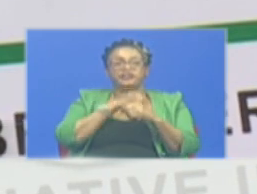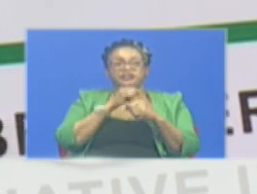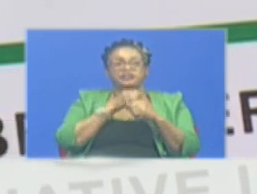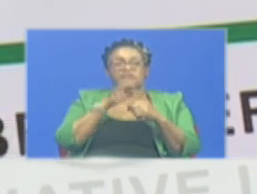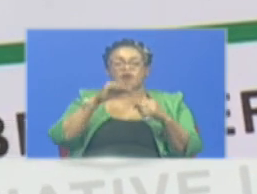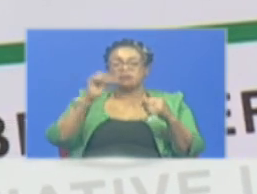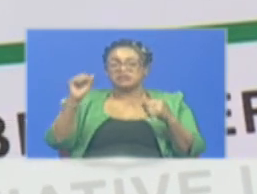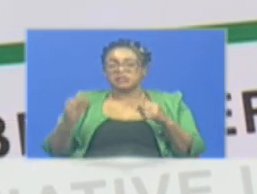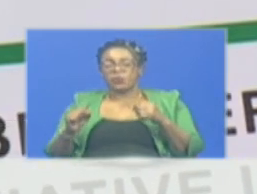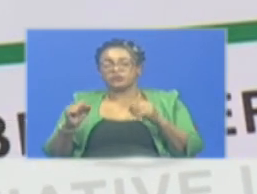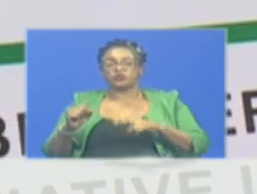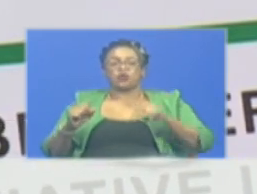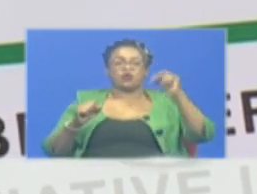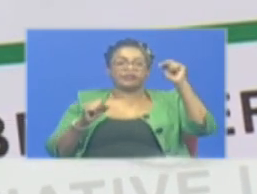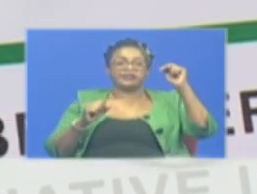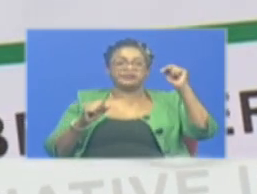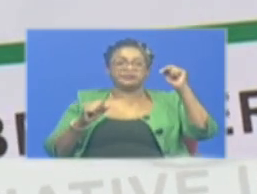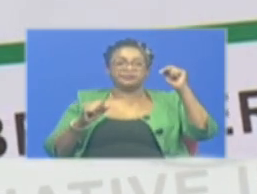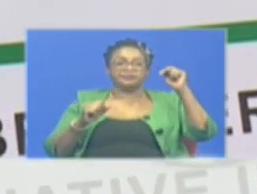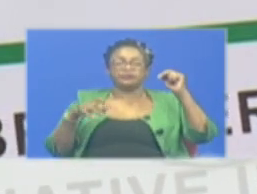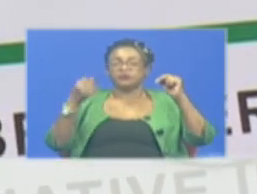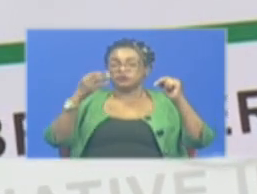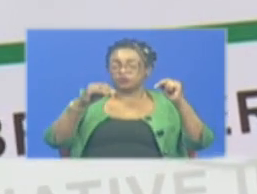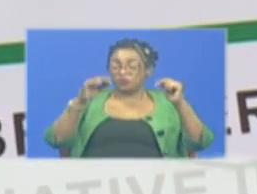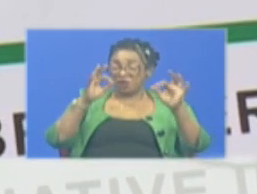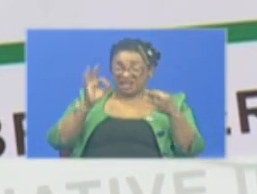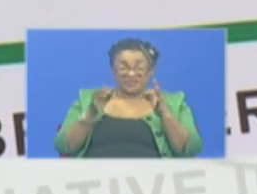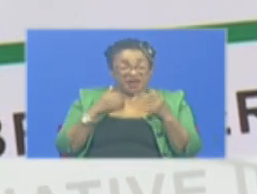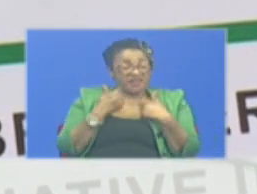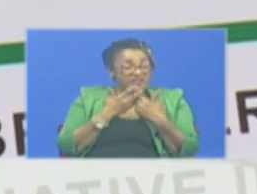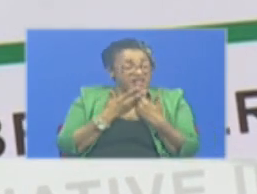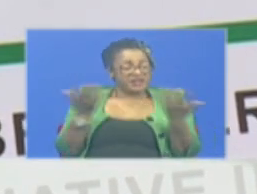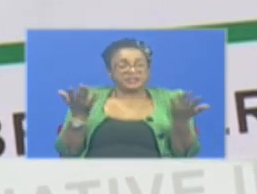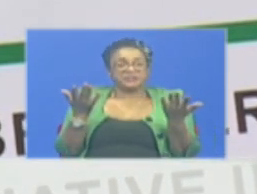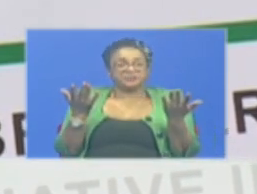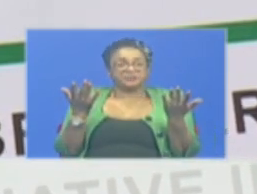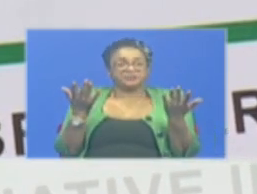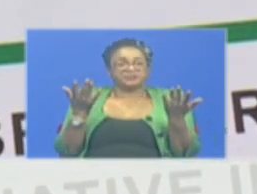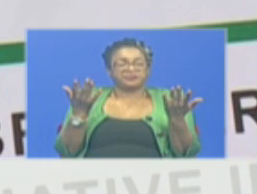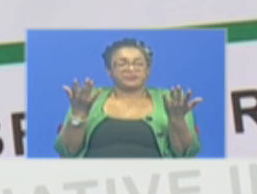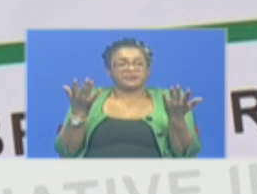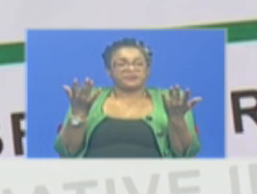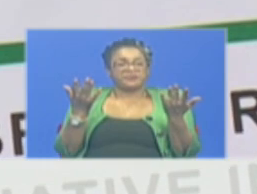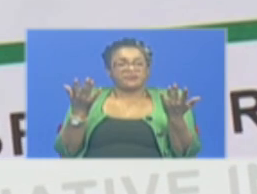northerly. So what is likely to happen is, if there are any remnants,